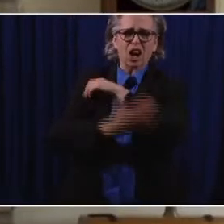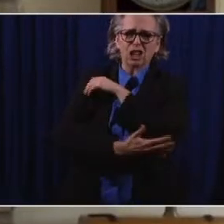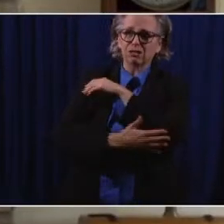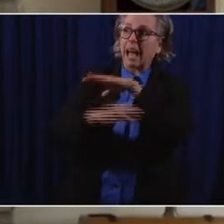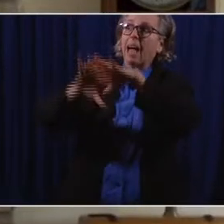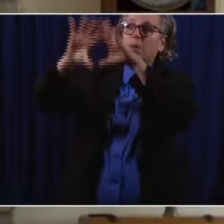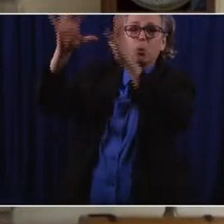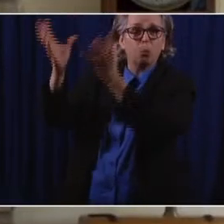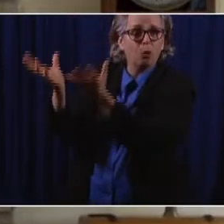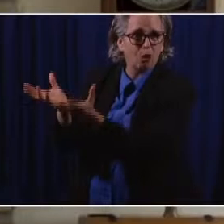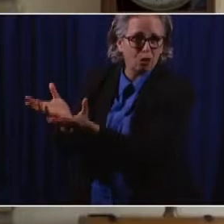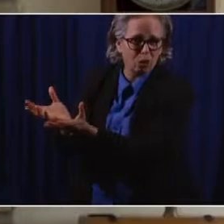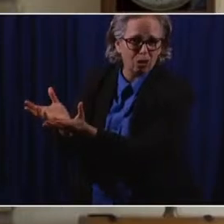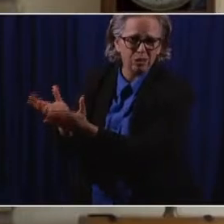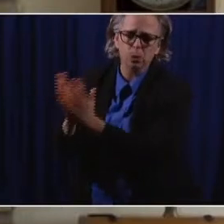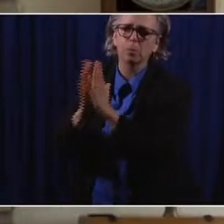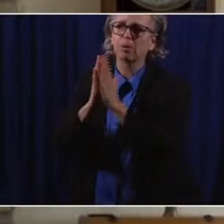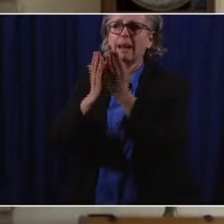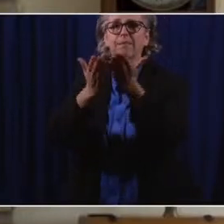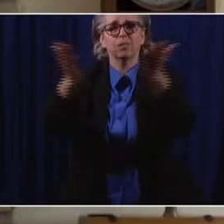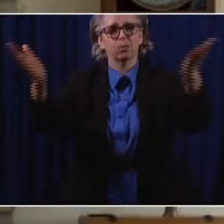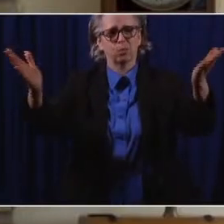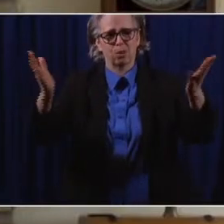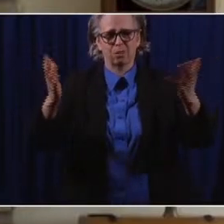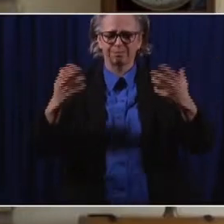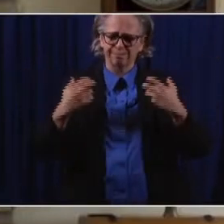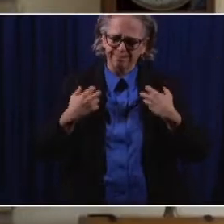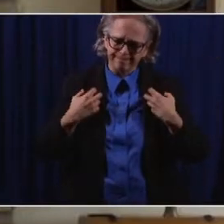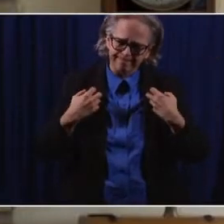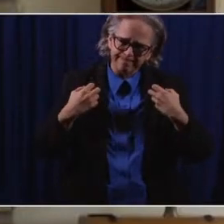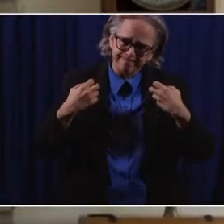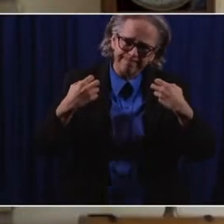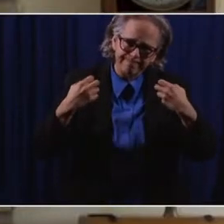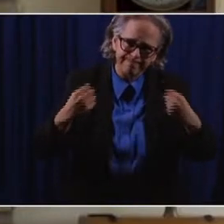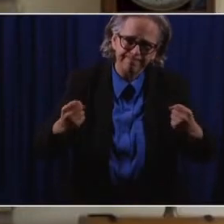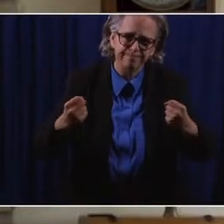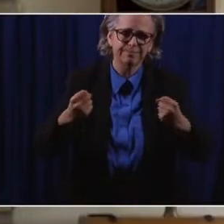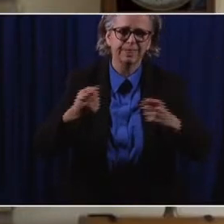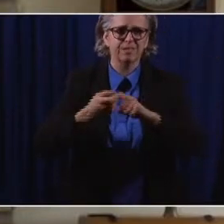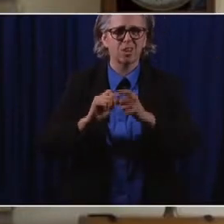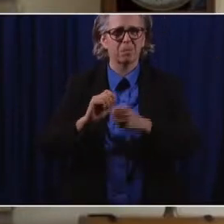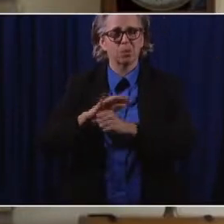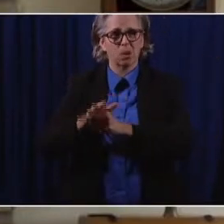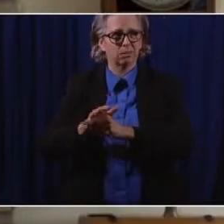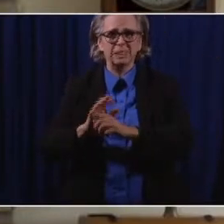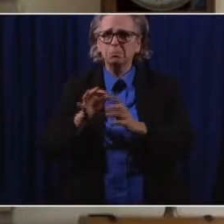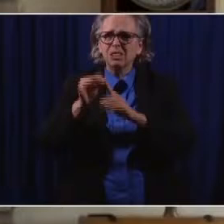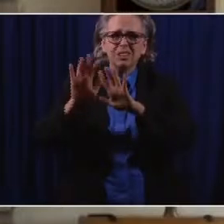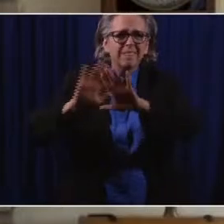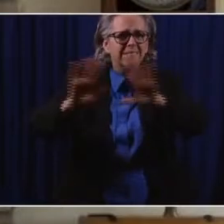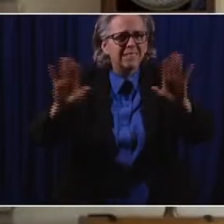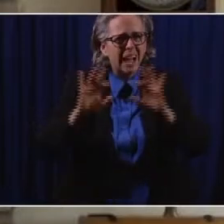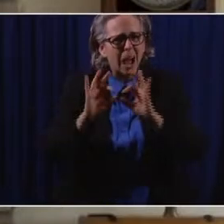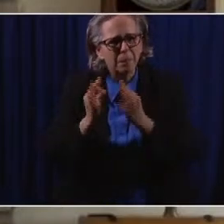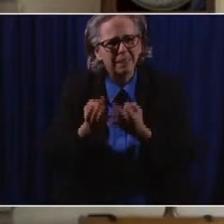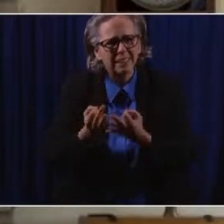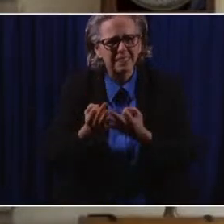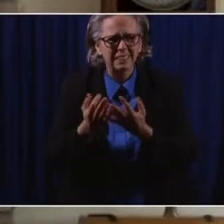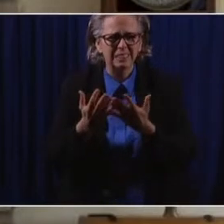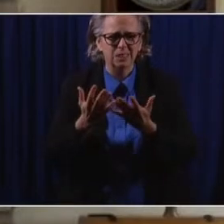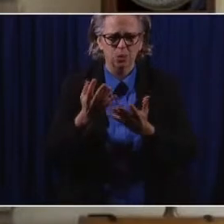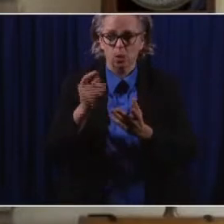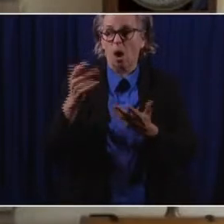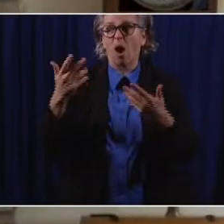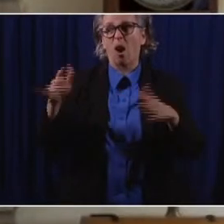virus. We also pray for the families of those who have lost someone